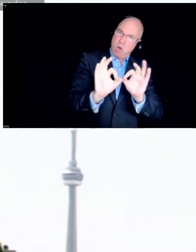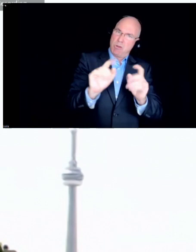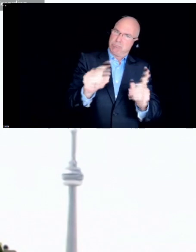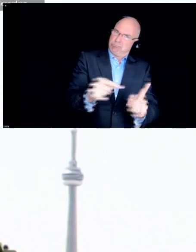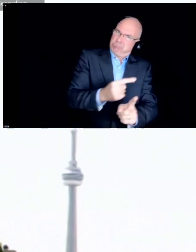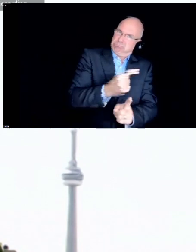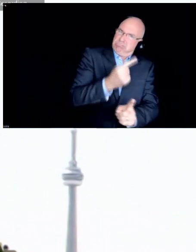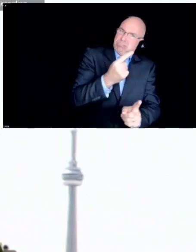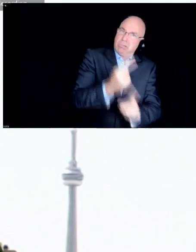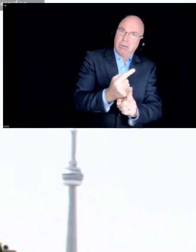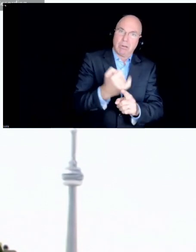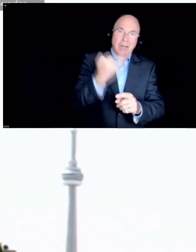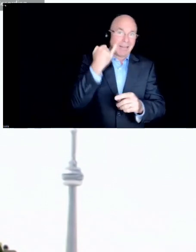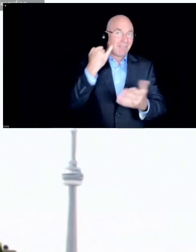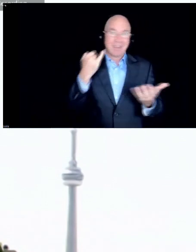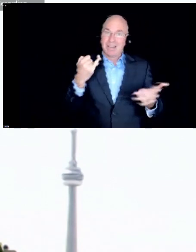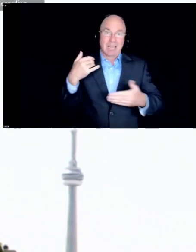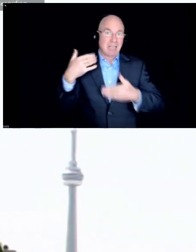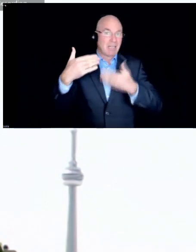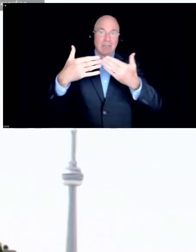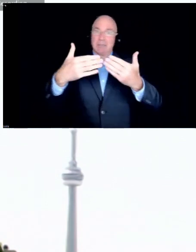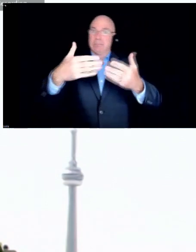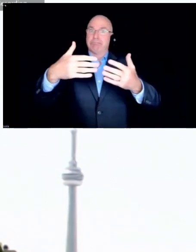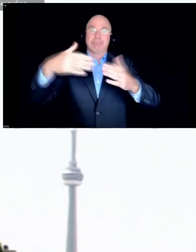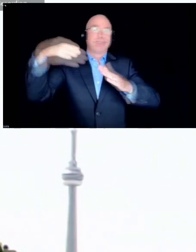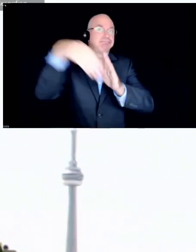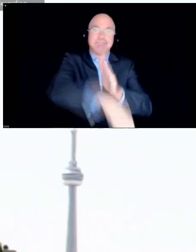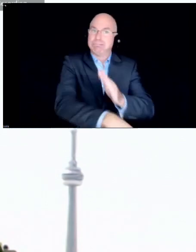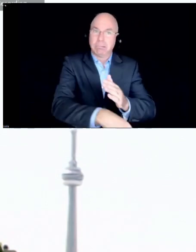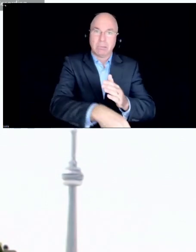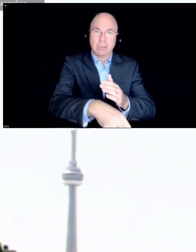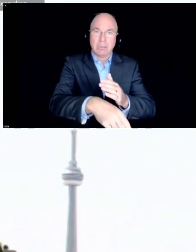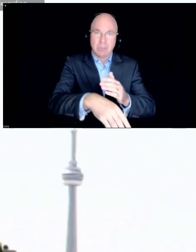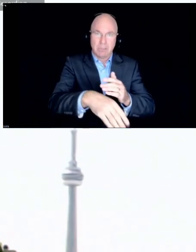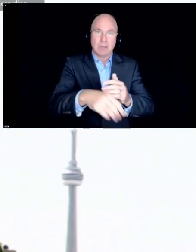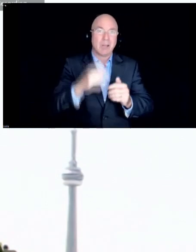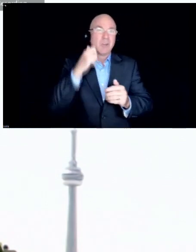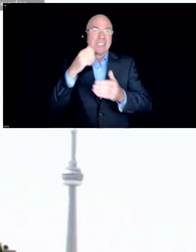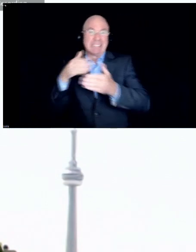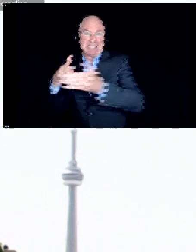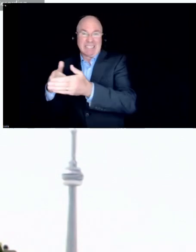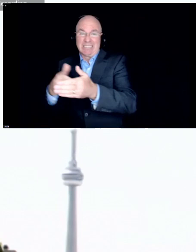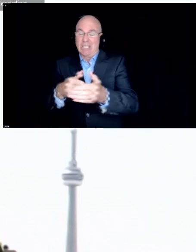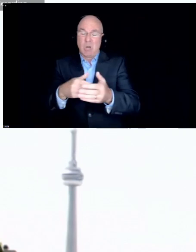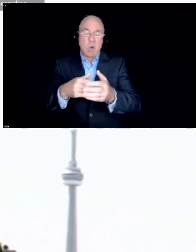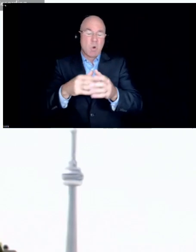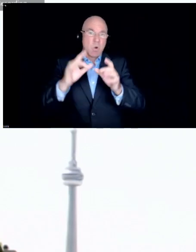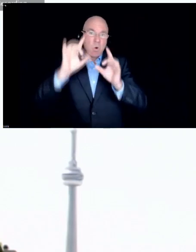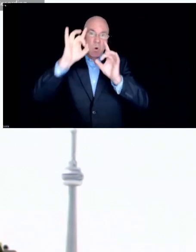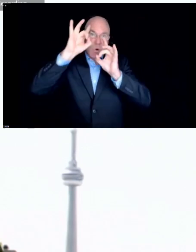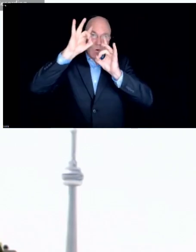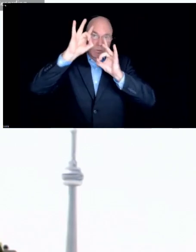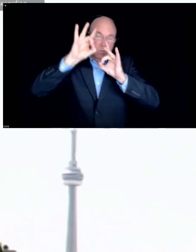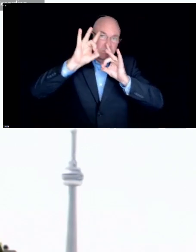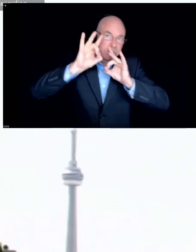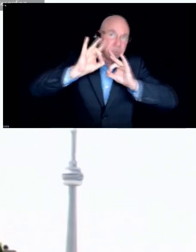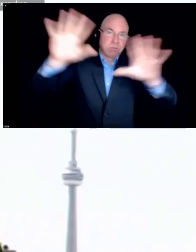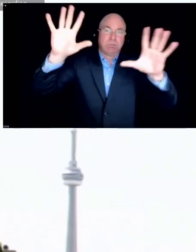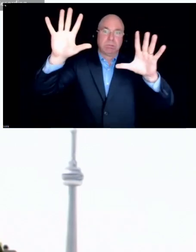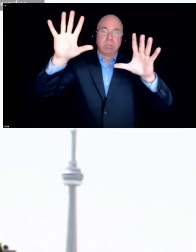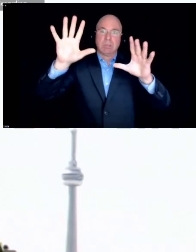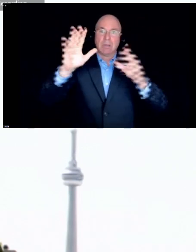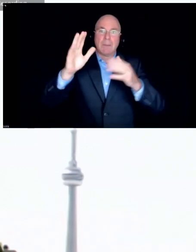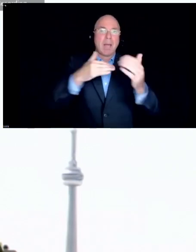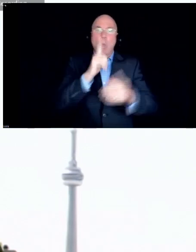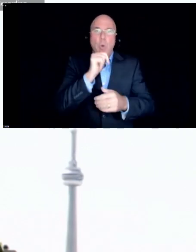existential imperative. Racism is doubly pernicious. It is morally abhorrent on every level. It